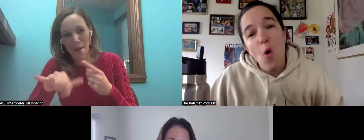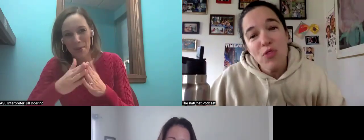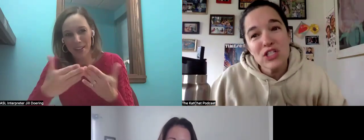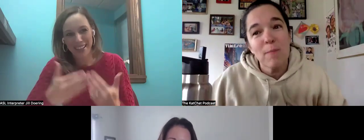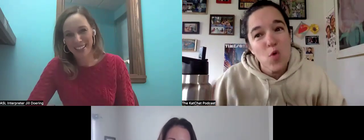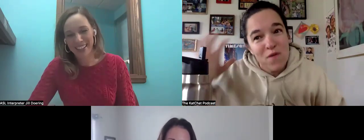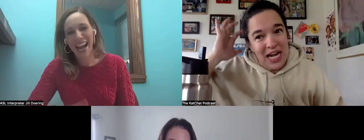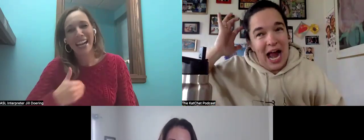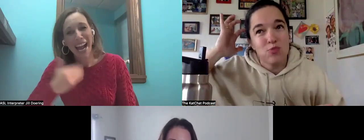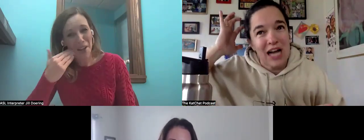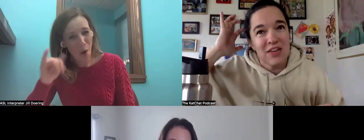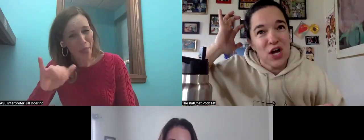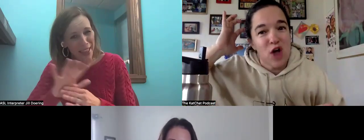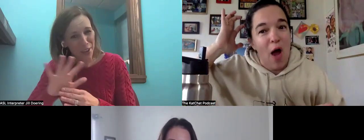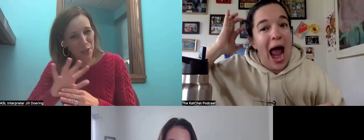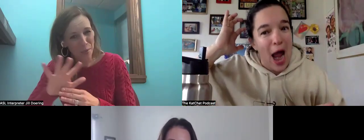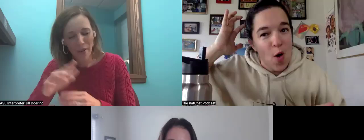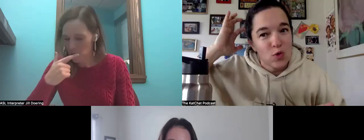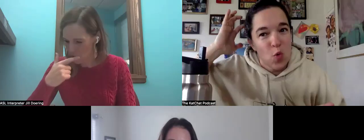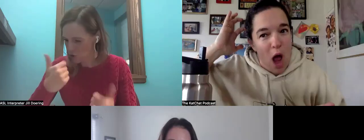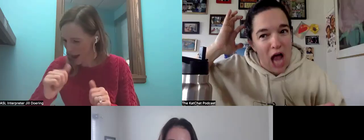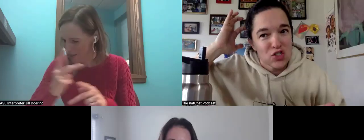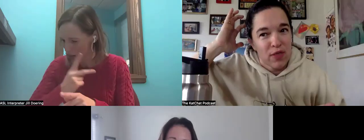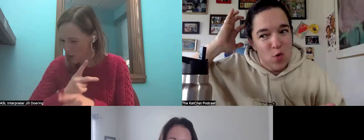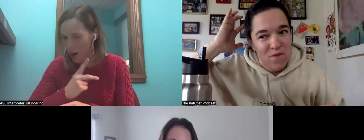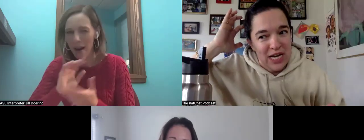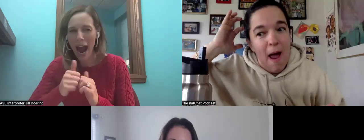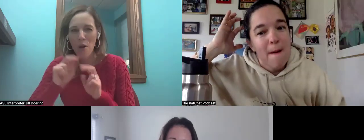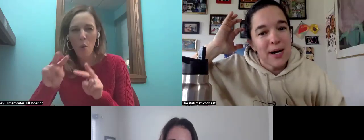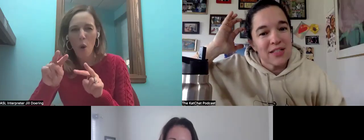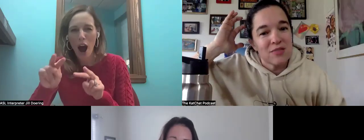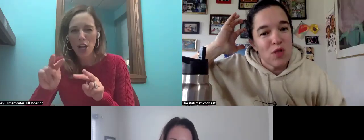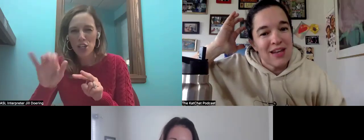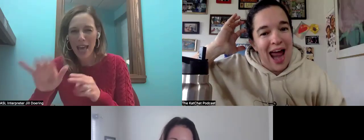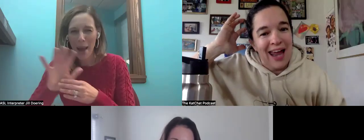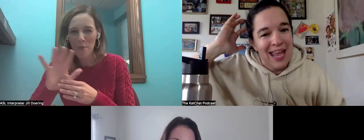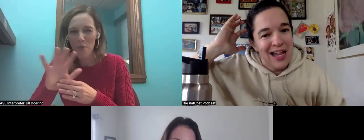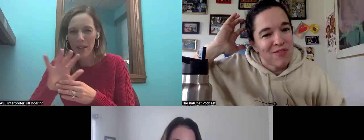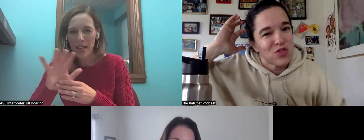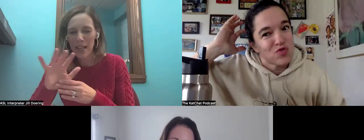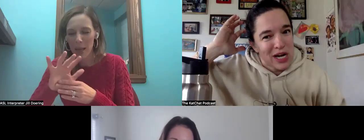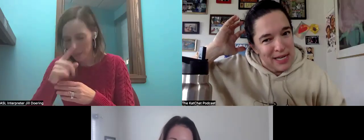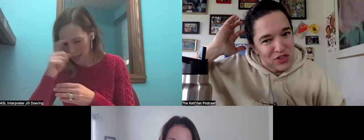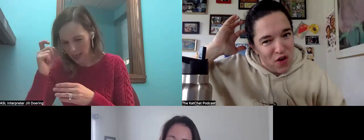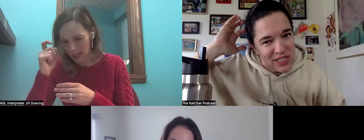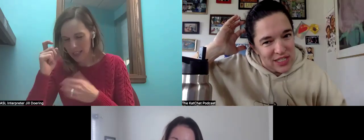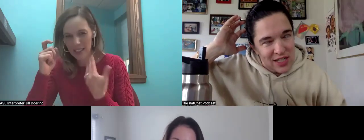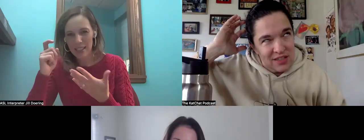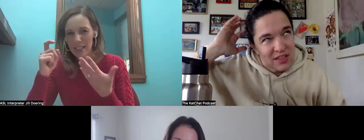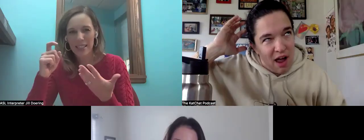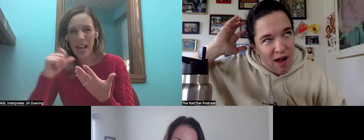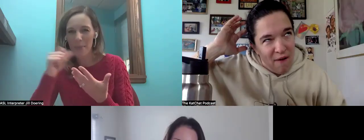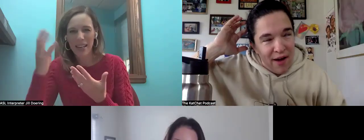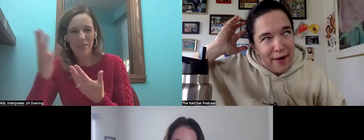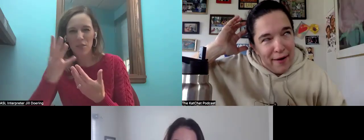And I Right. know there's the movie. I'm trying to figure out how to watch the movie because it's really not on any of the streaming